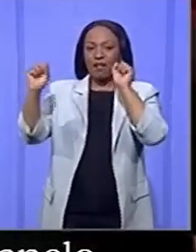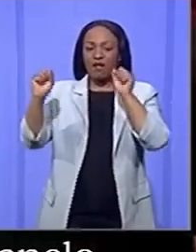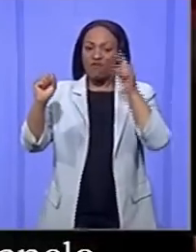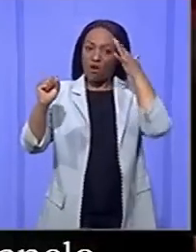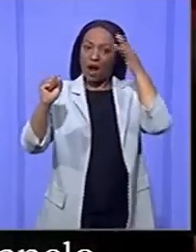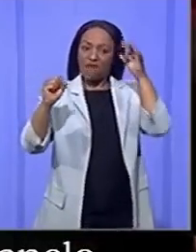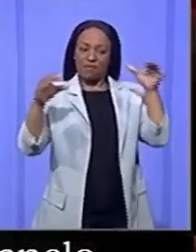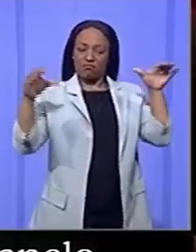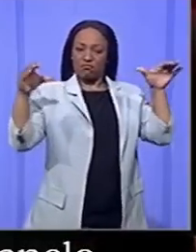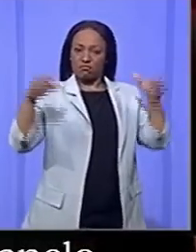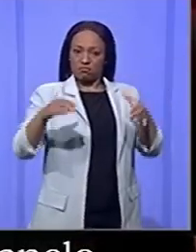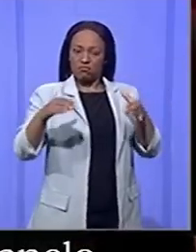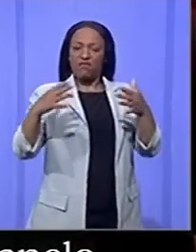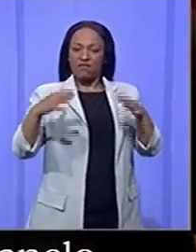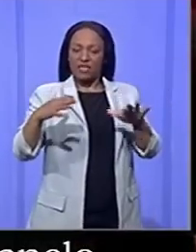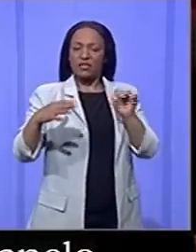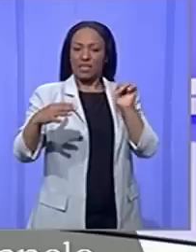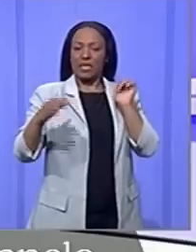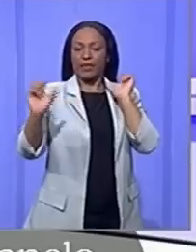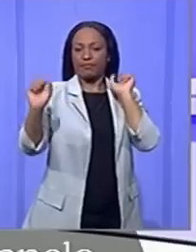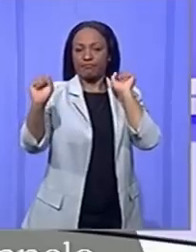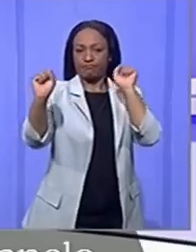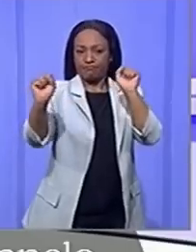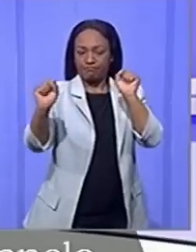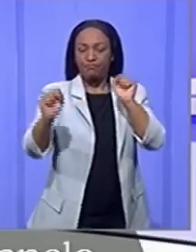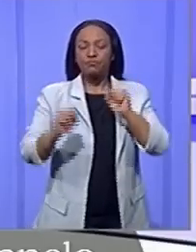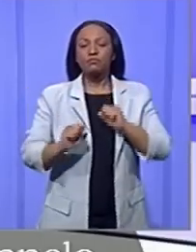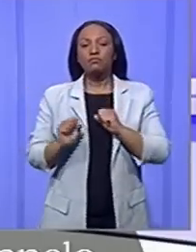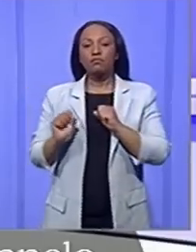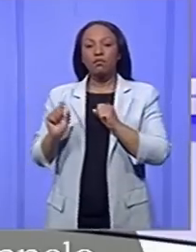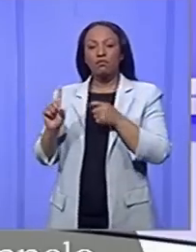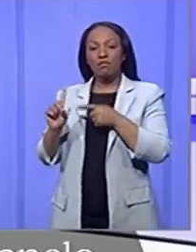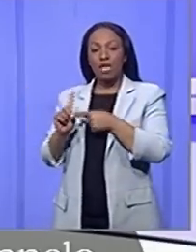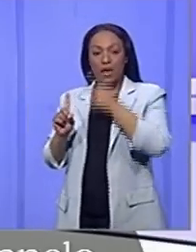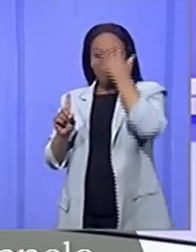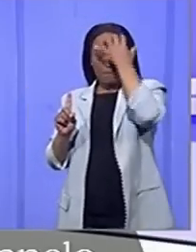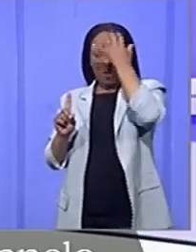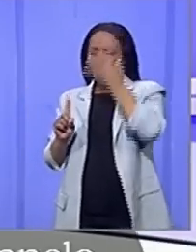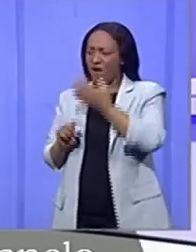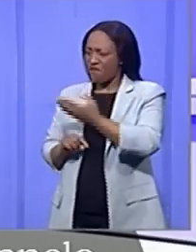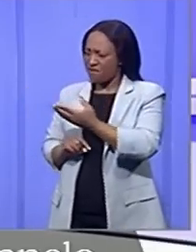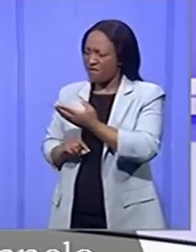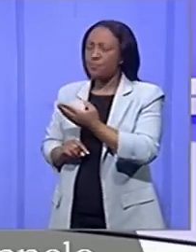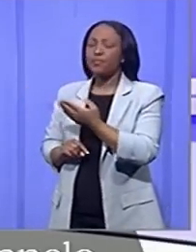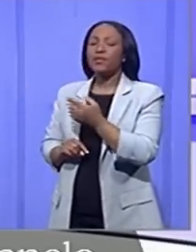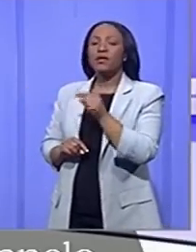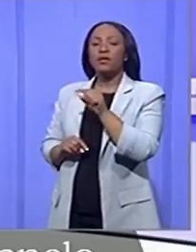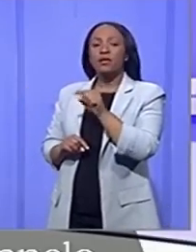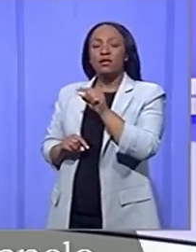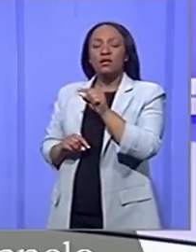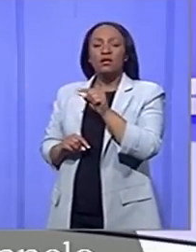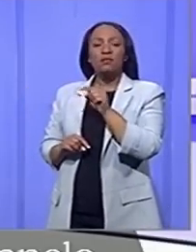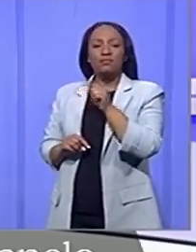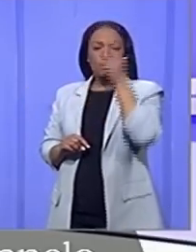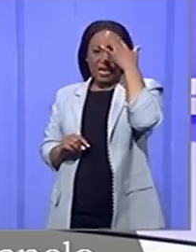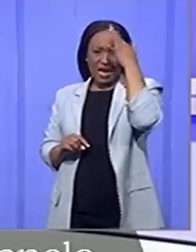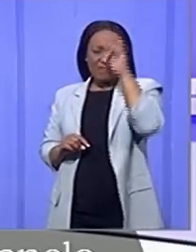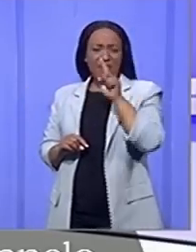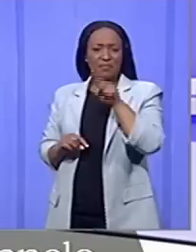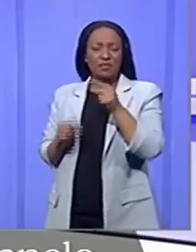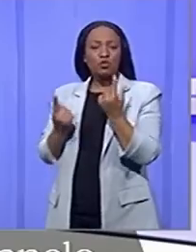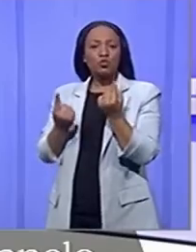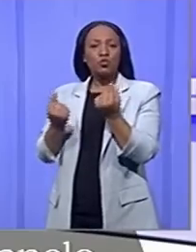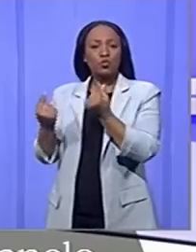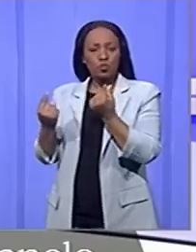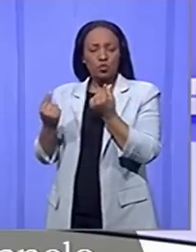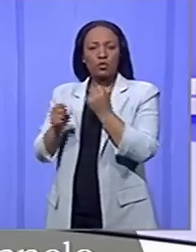tobane le tsona. Jwale prof ho ya ka wena ke dintlha dife tseo mmuso o tlamehang ho di etsa ho netefatsa hore o tlisa